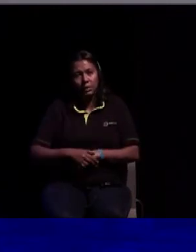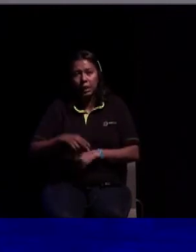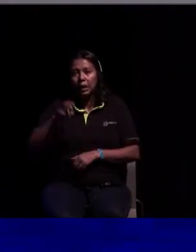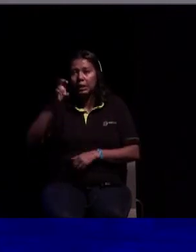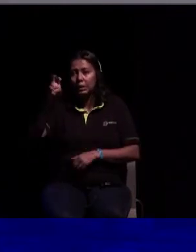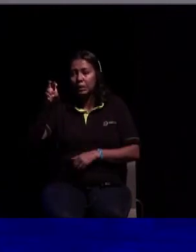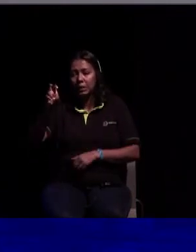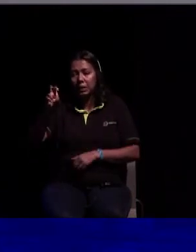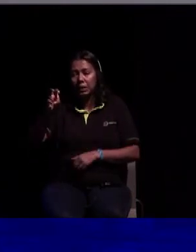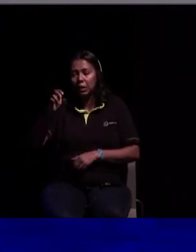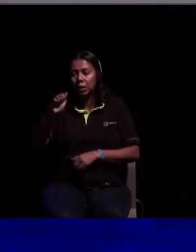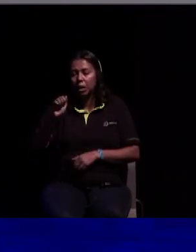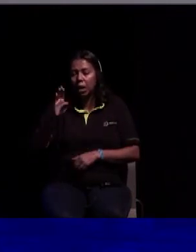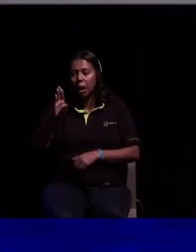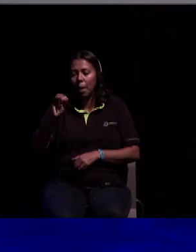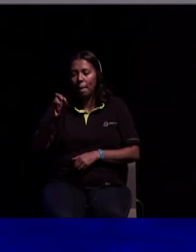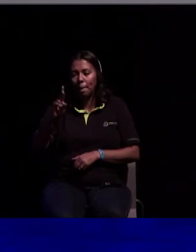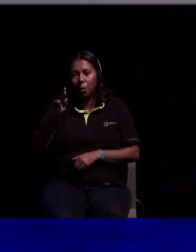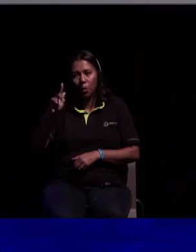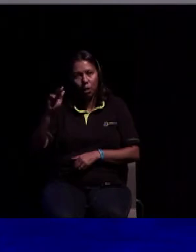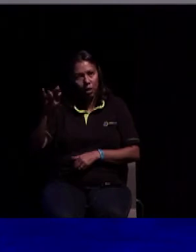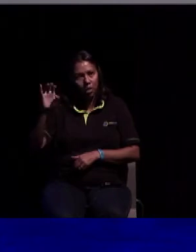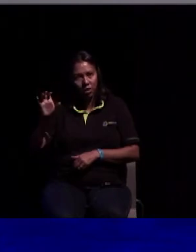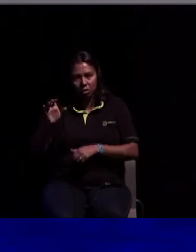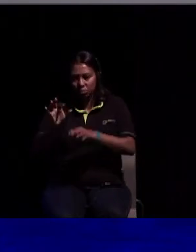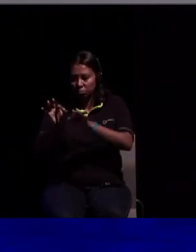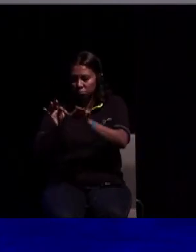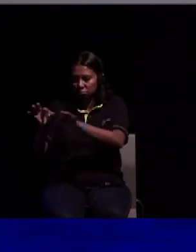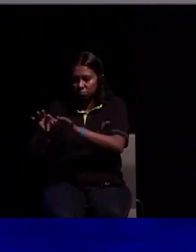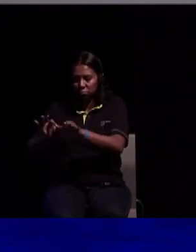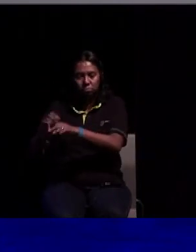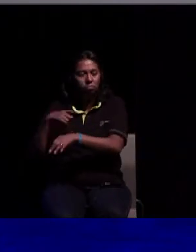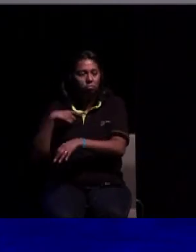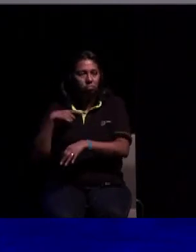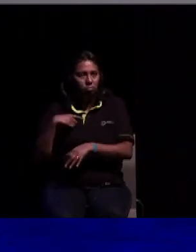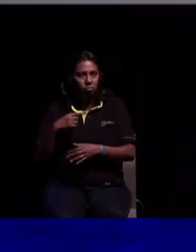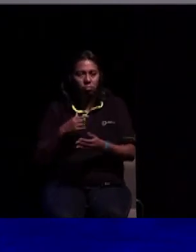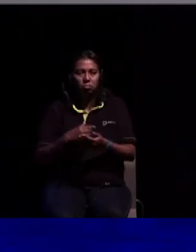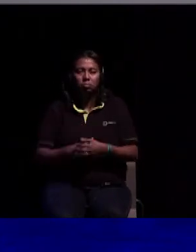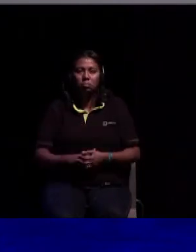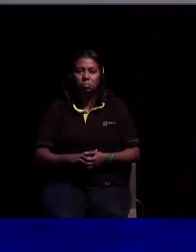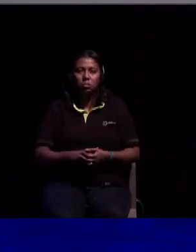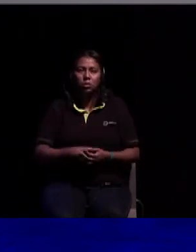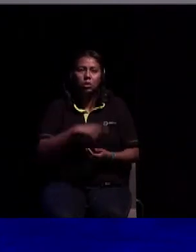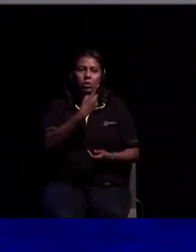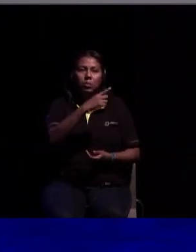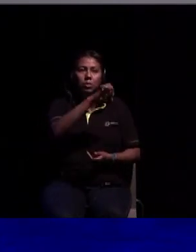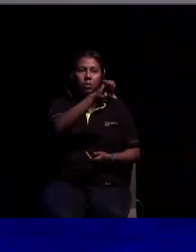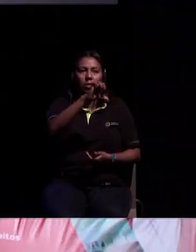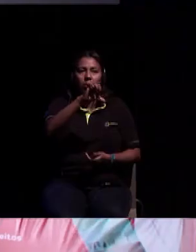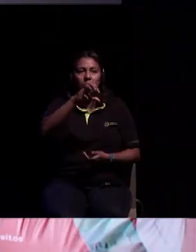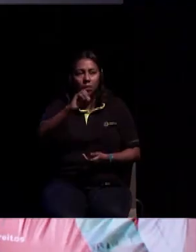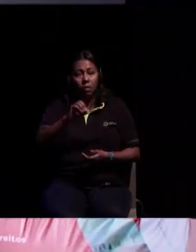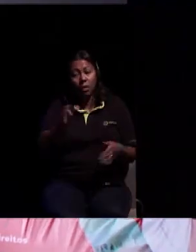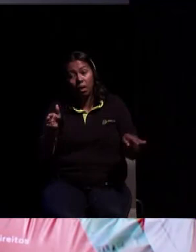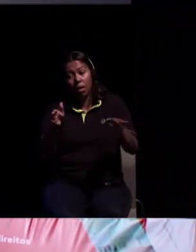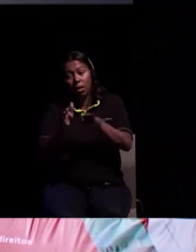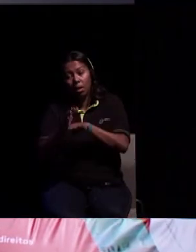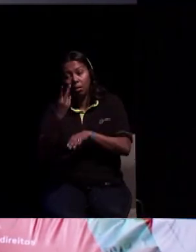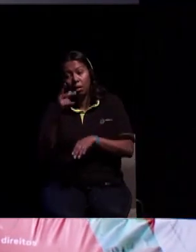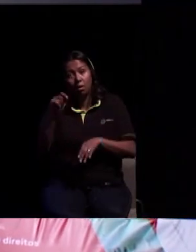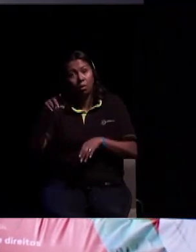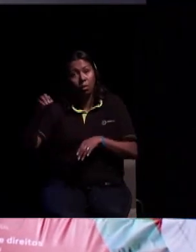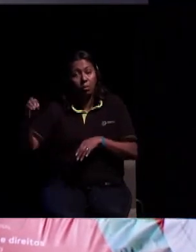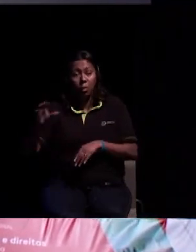successful in the late 1990s and the early 2000s. Now there's only one. There's only one operator, and